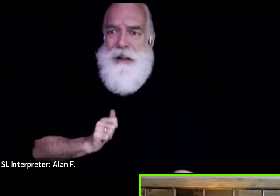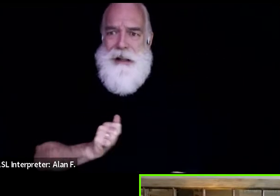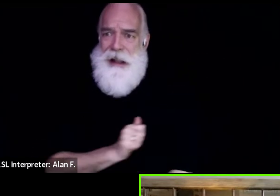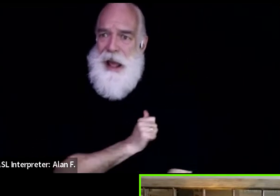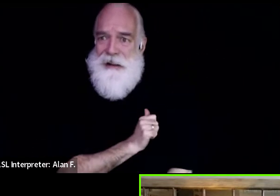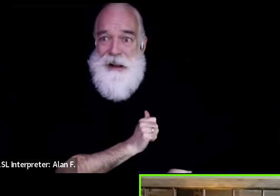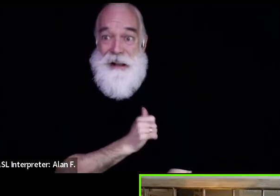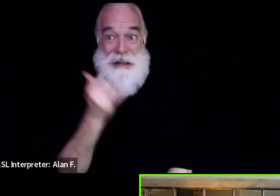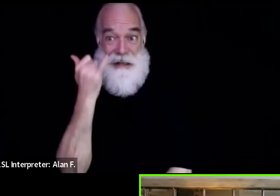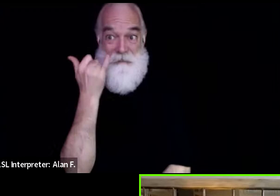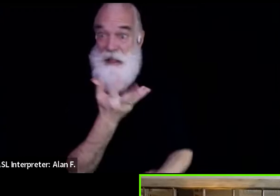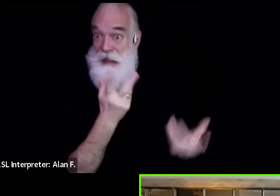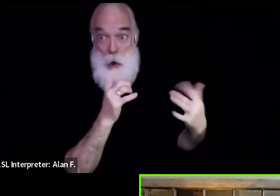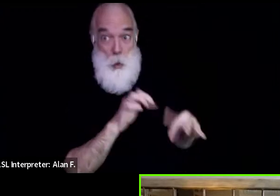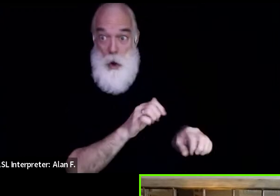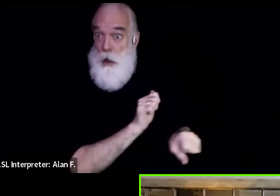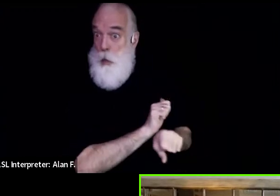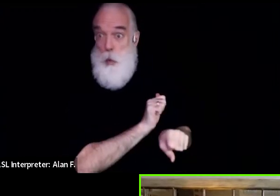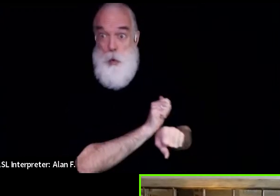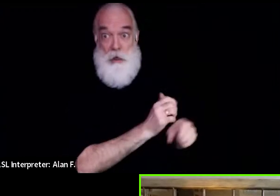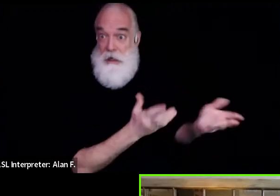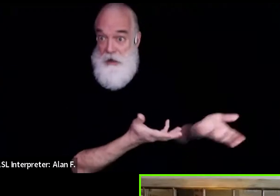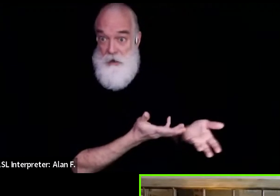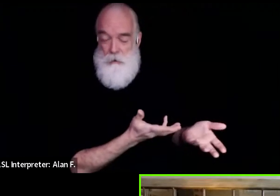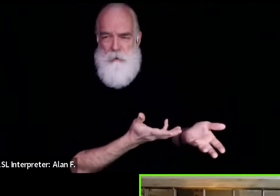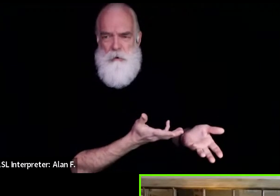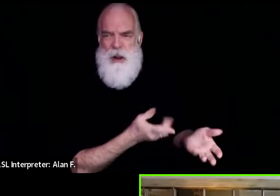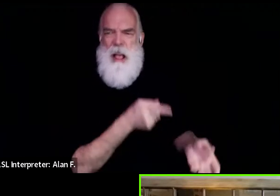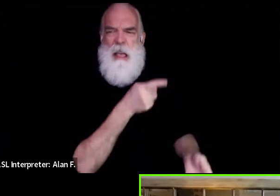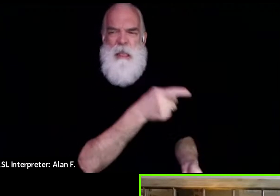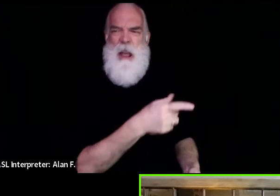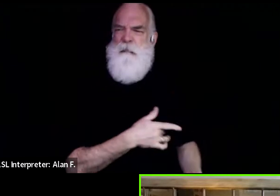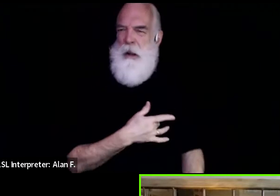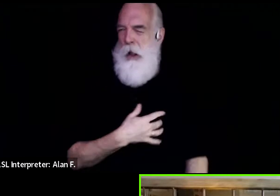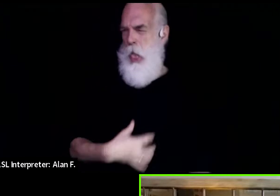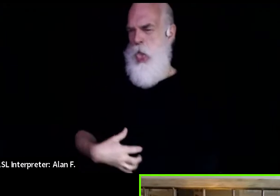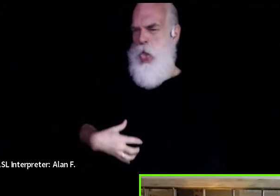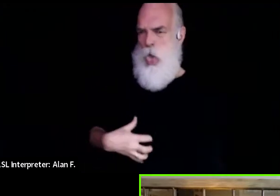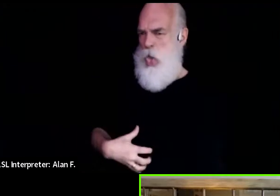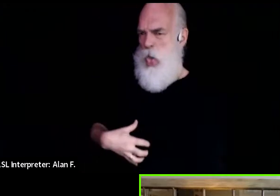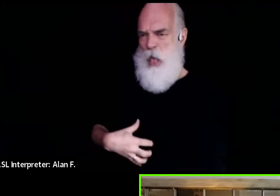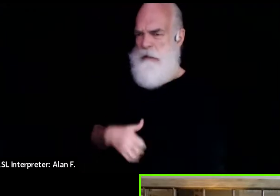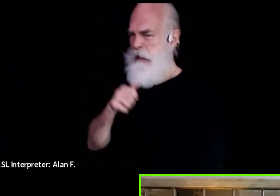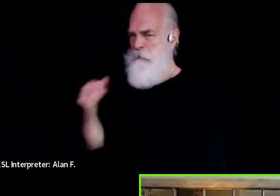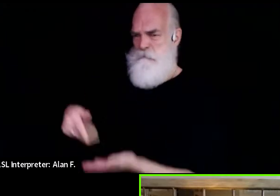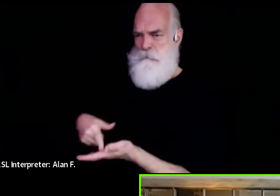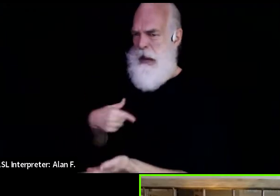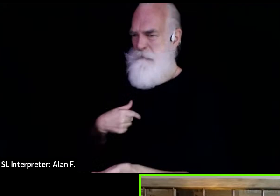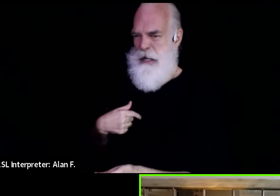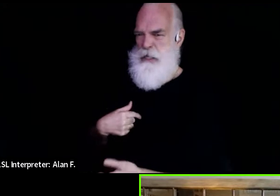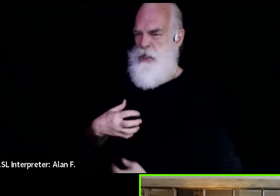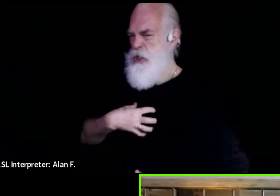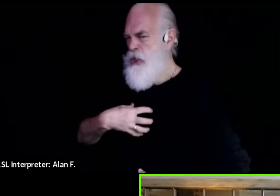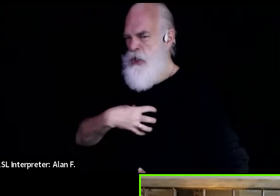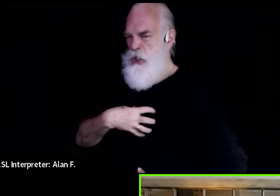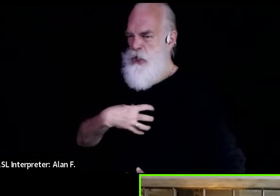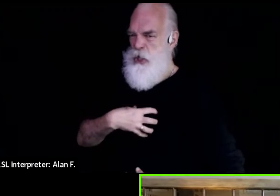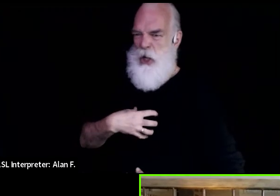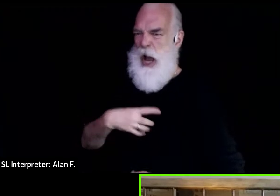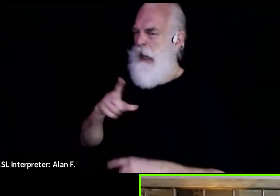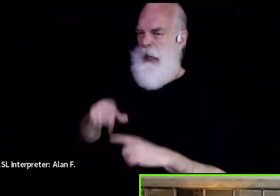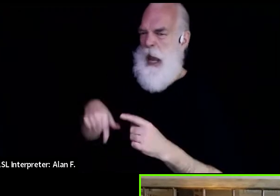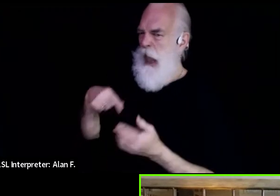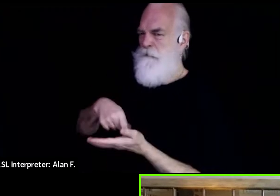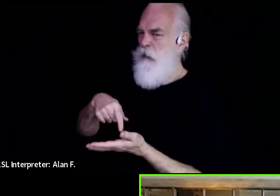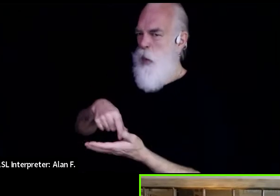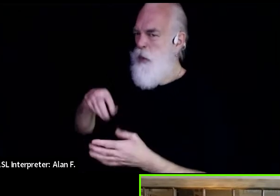be there, who were resentful about being there, and who couldn't even afford to live in our city.